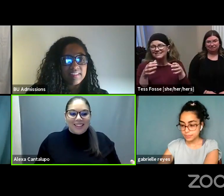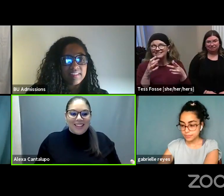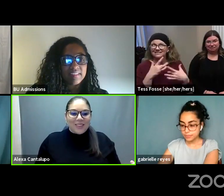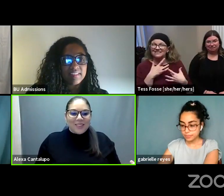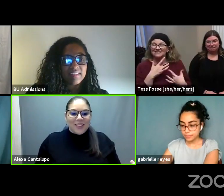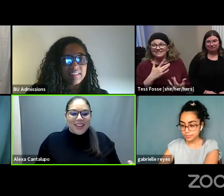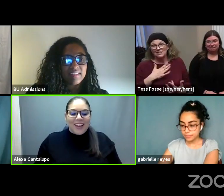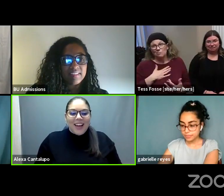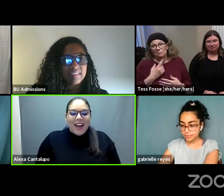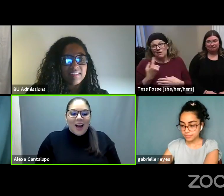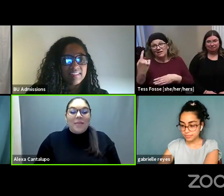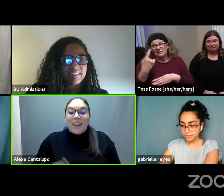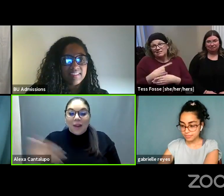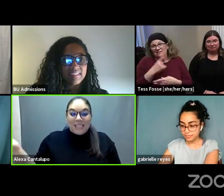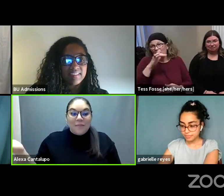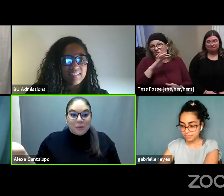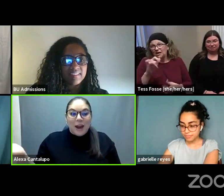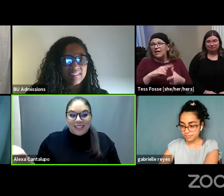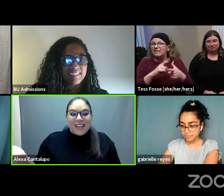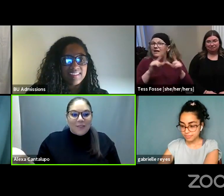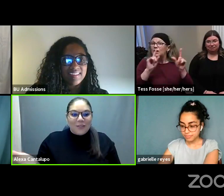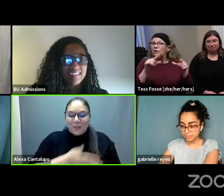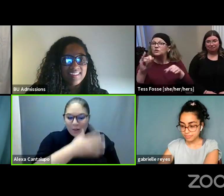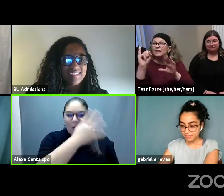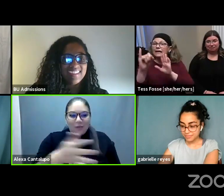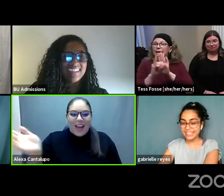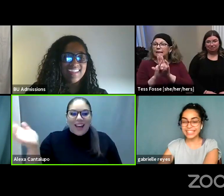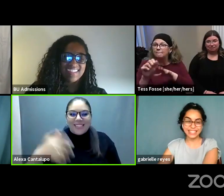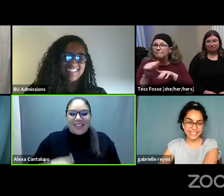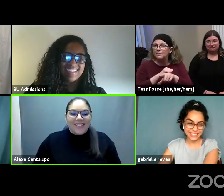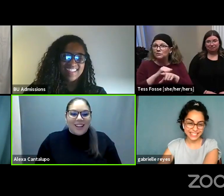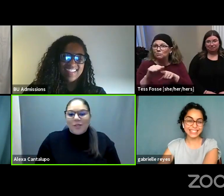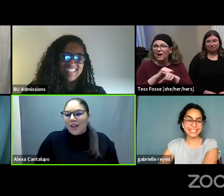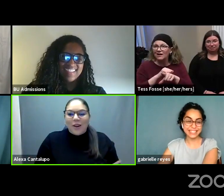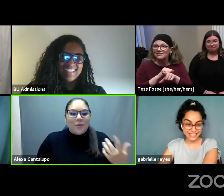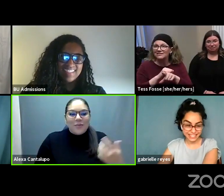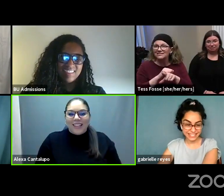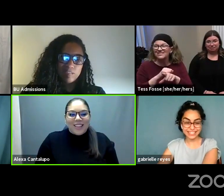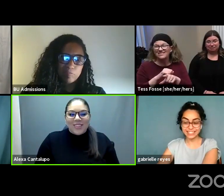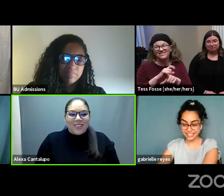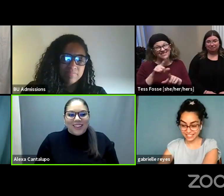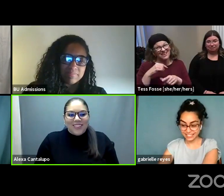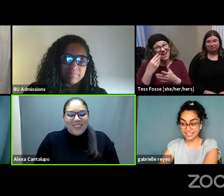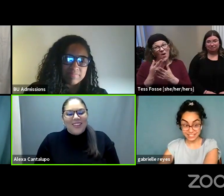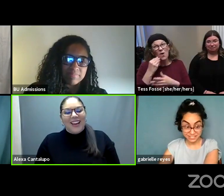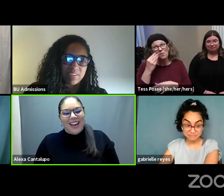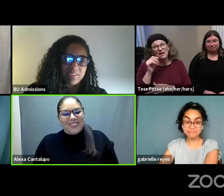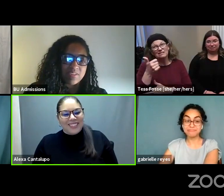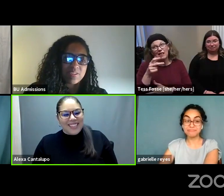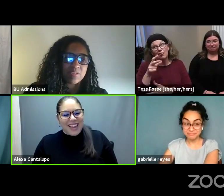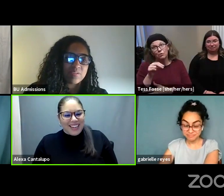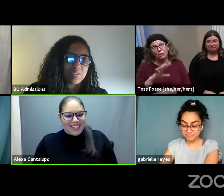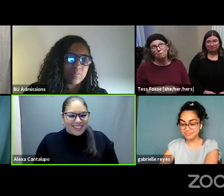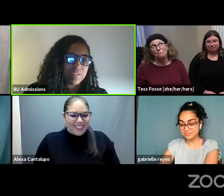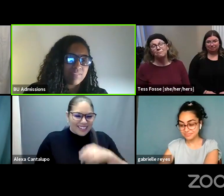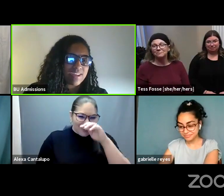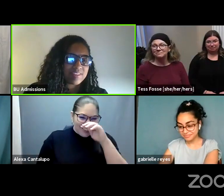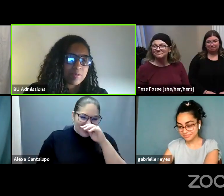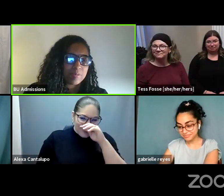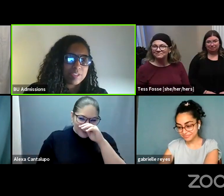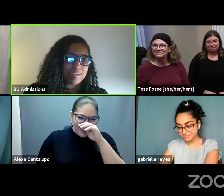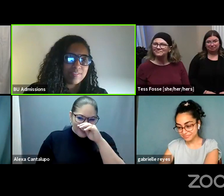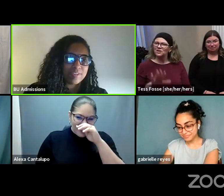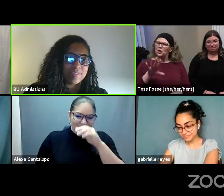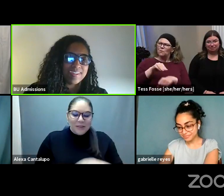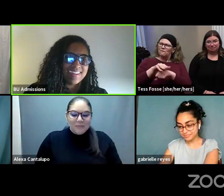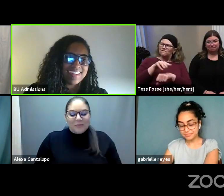what my day looked like. And then I went to image practice after all of that is said and done. So I got home at like 10:30. So what advice